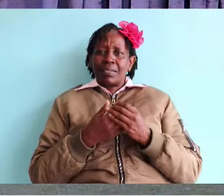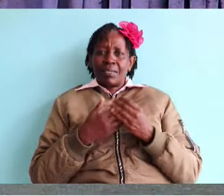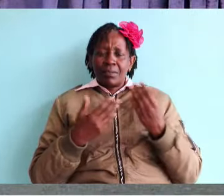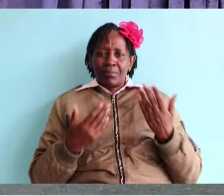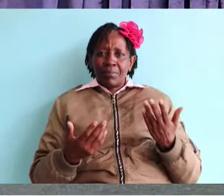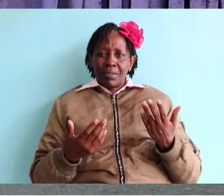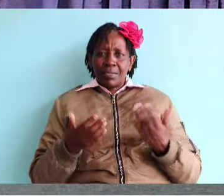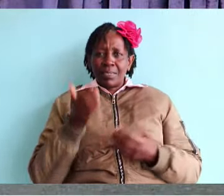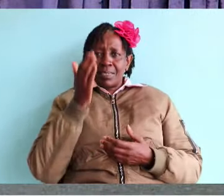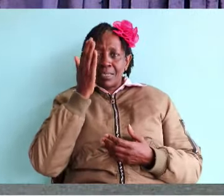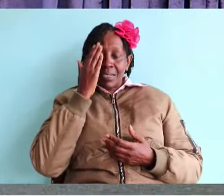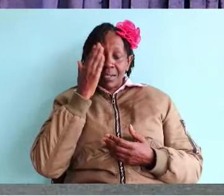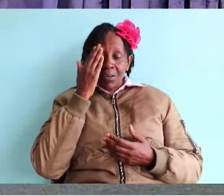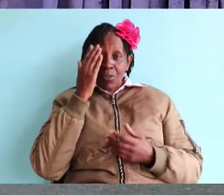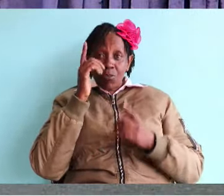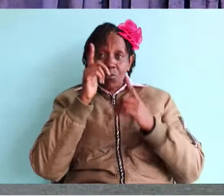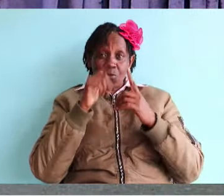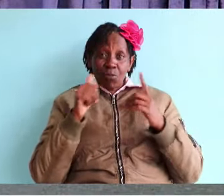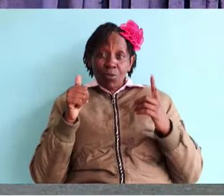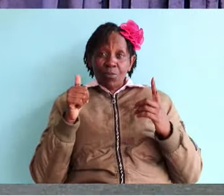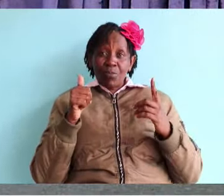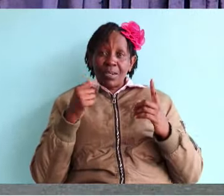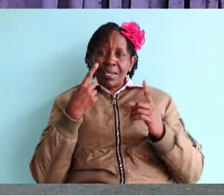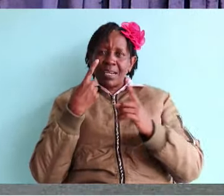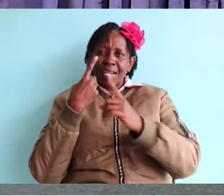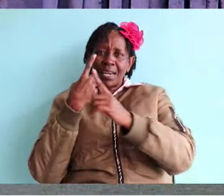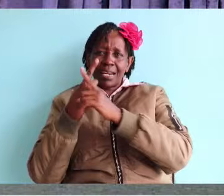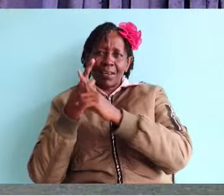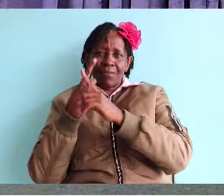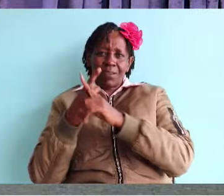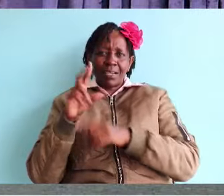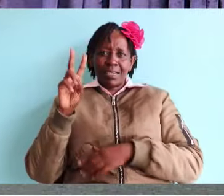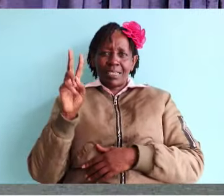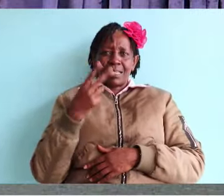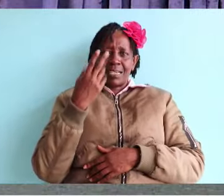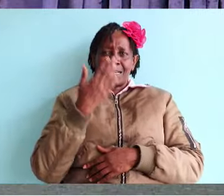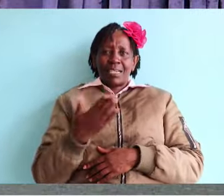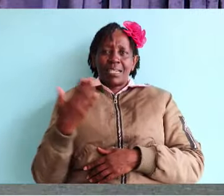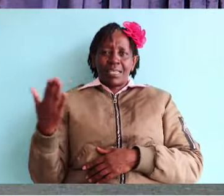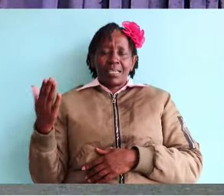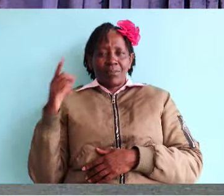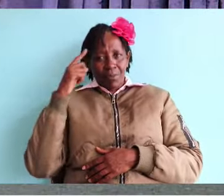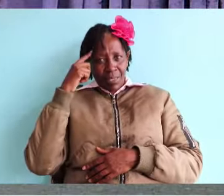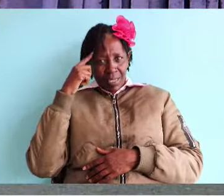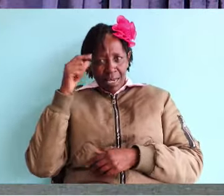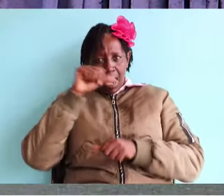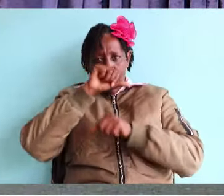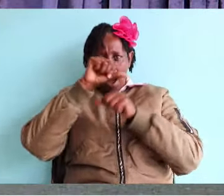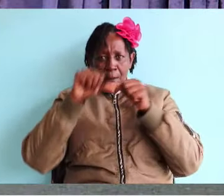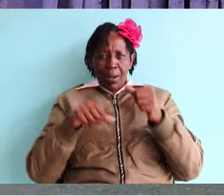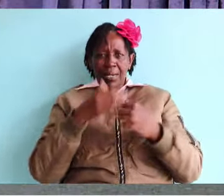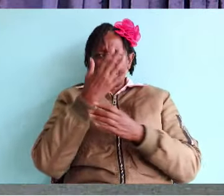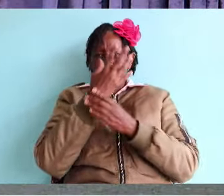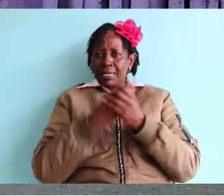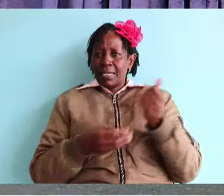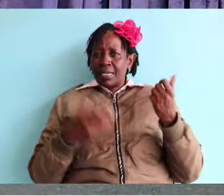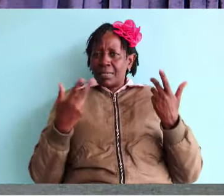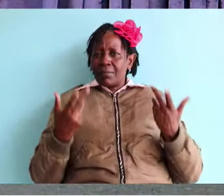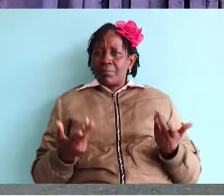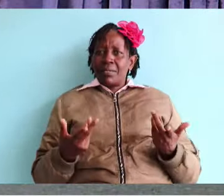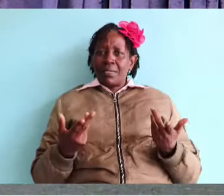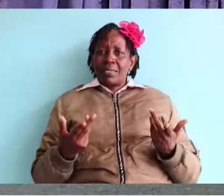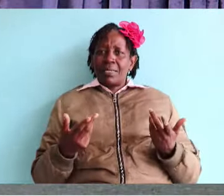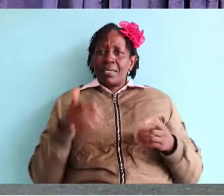from Succoth and Peniel. And that is the second thing that we are going to look at, the discouragement in this